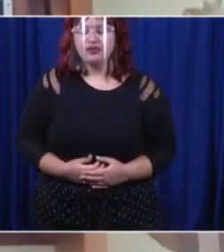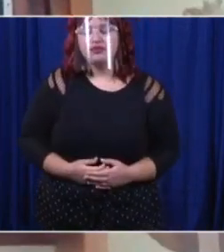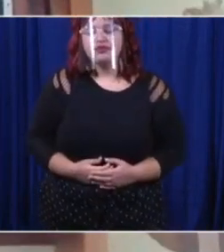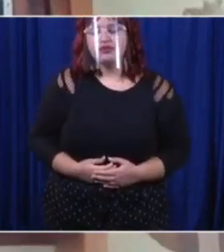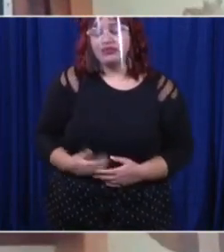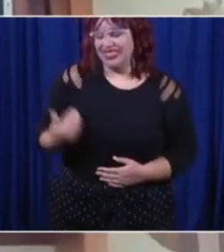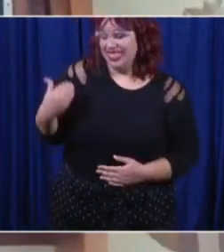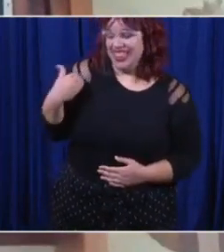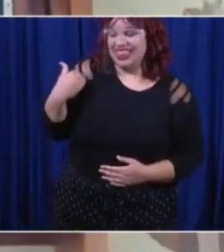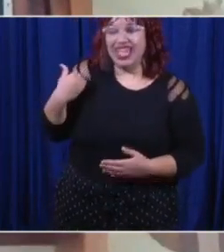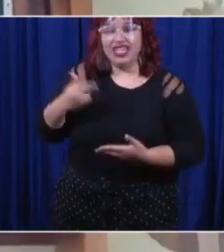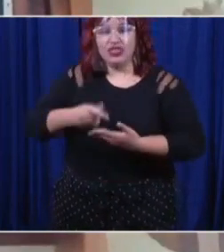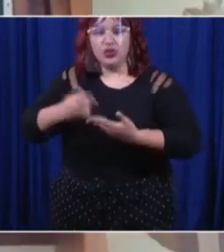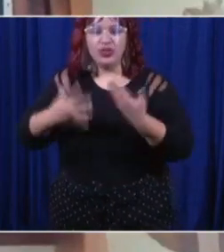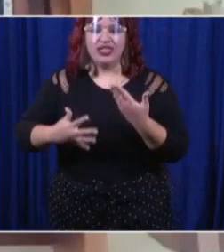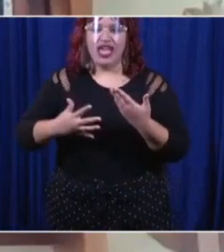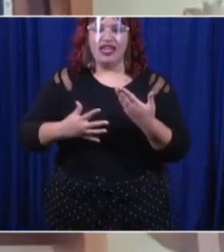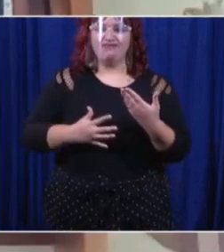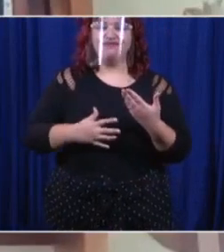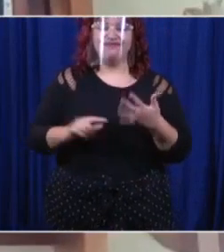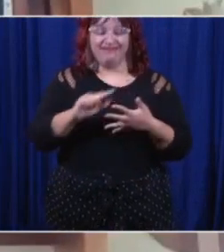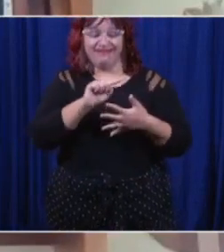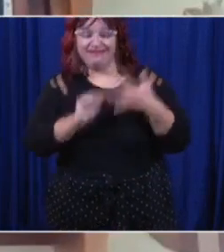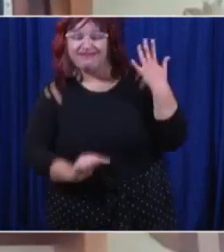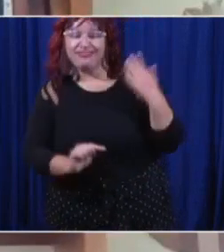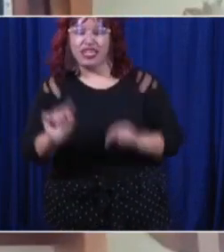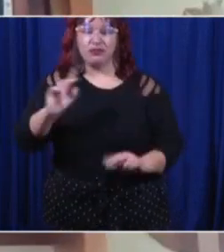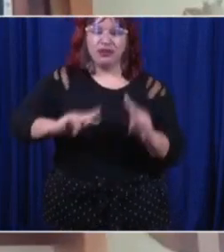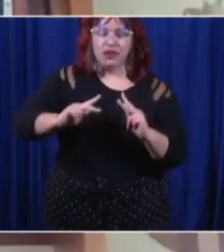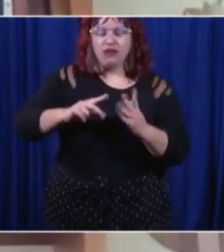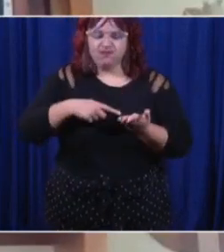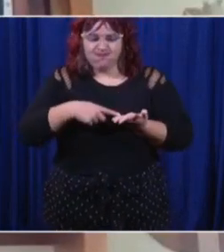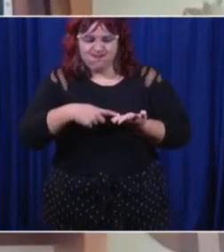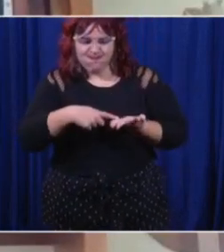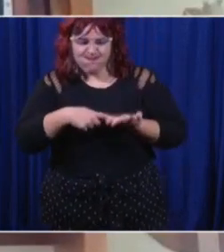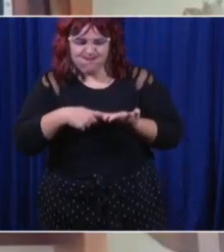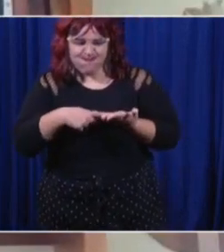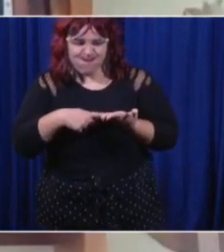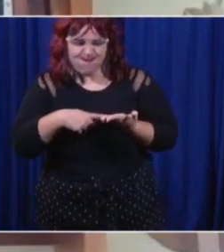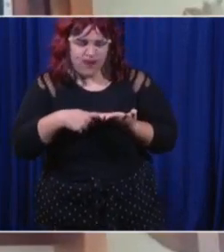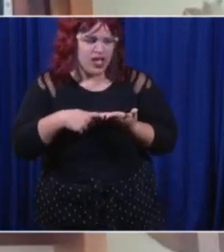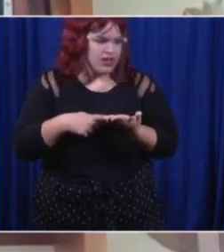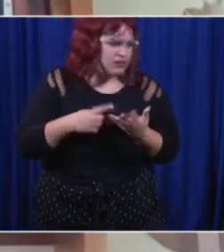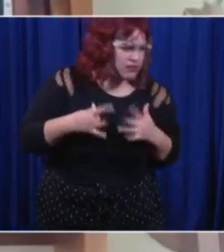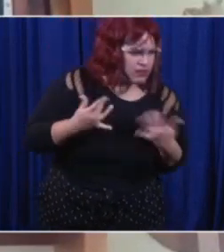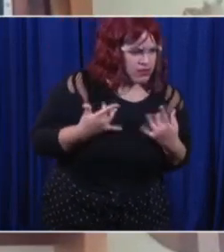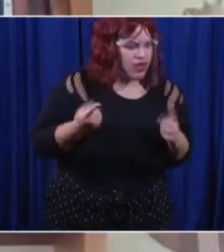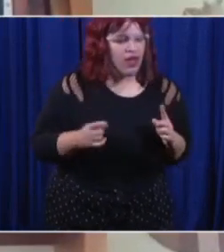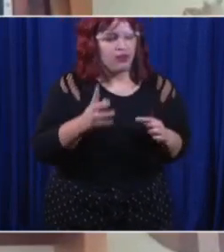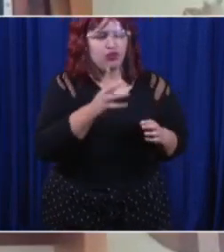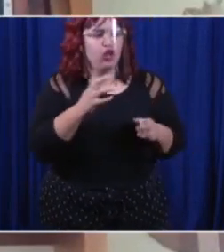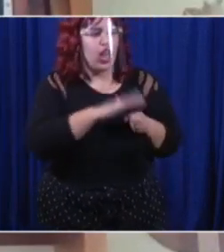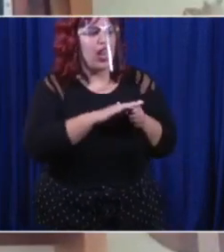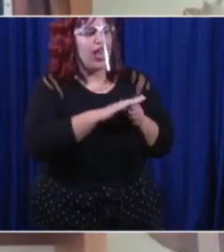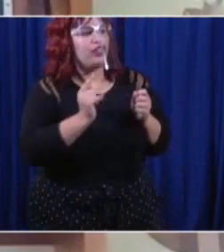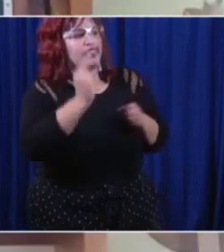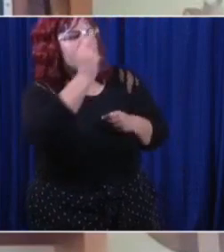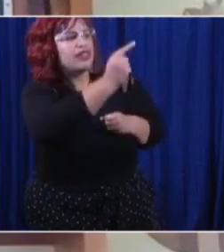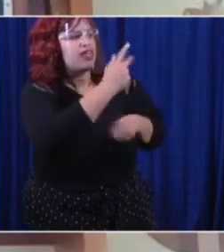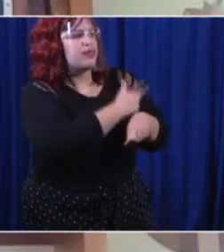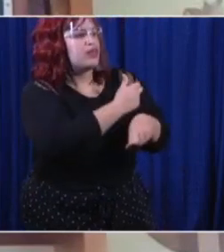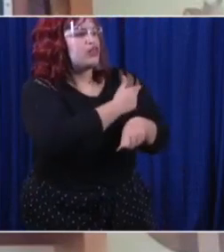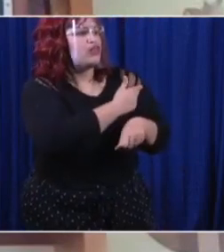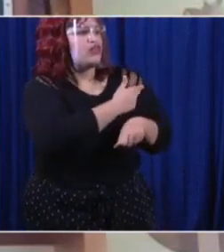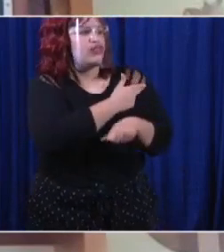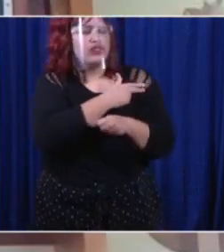rural hospitals throughout the state. And I came to the conclusion that it really would be good for